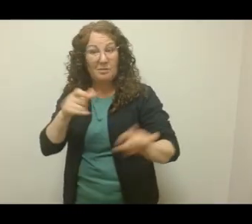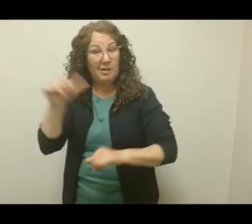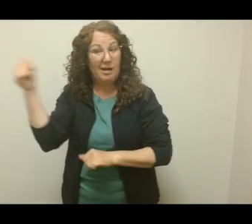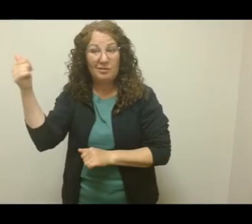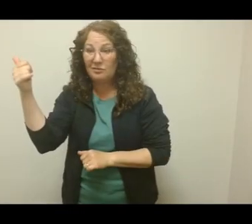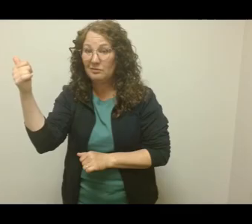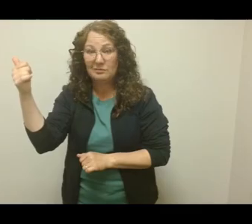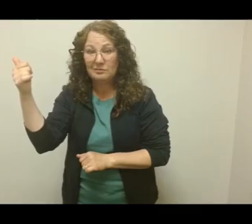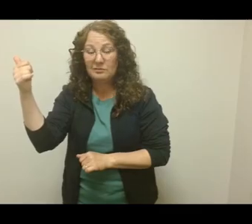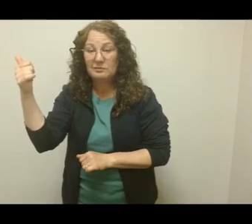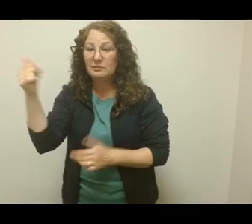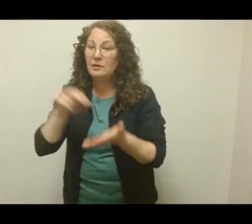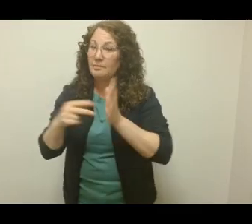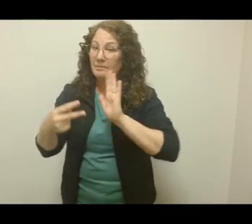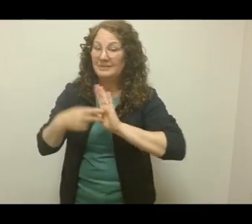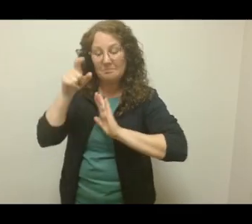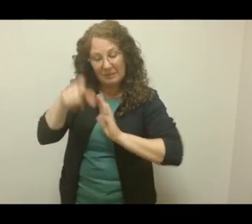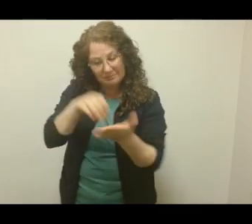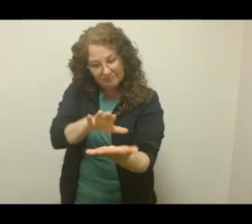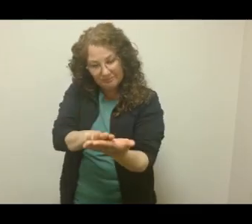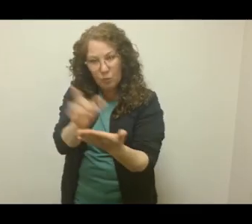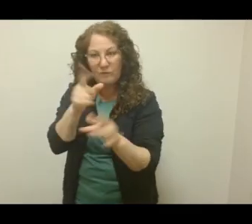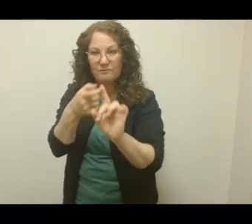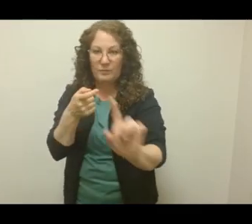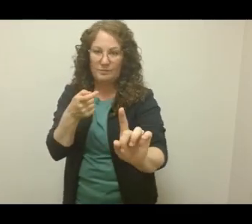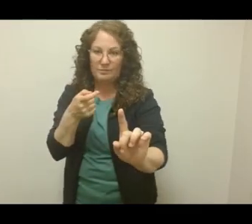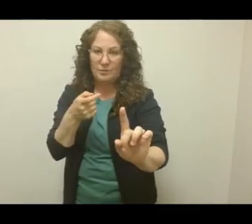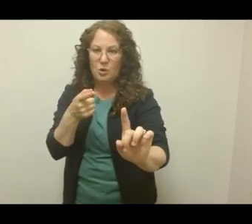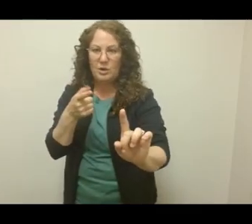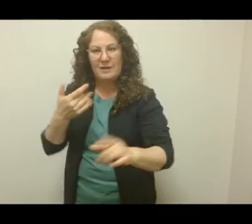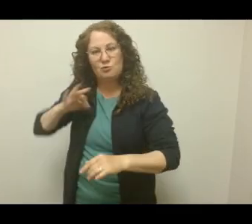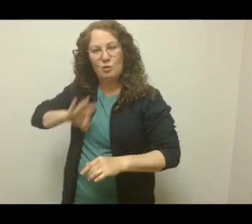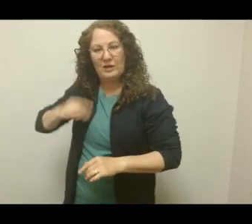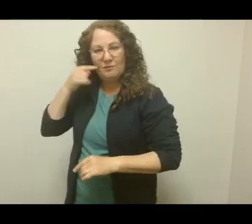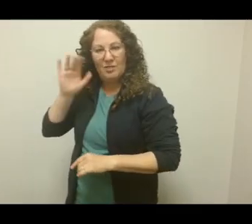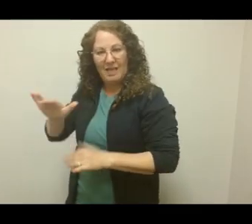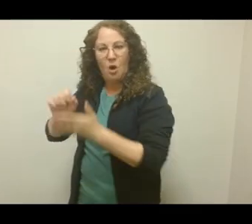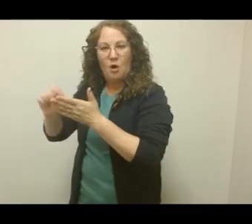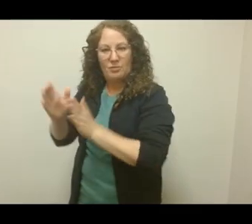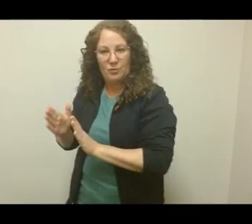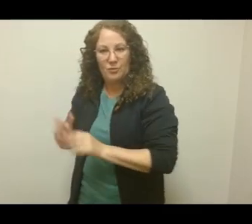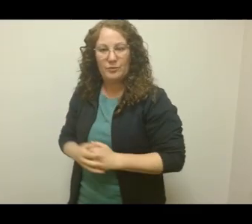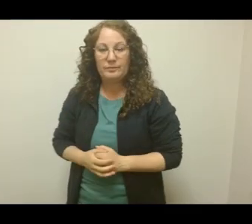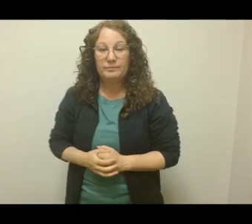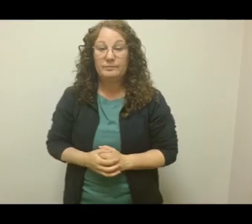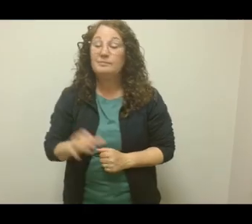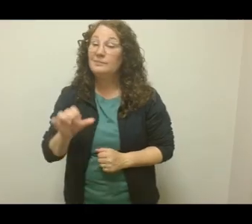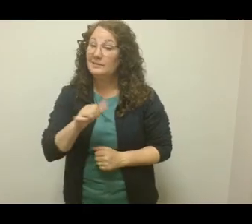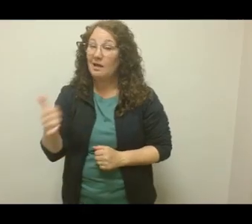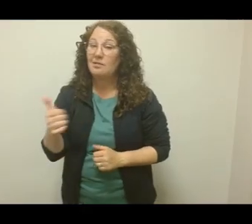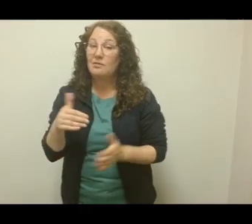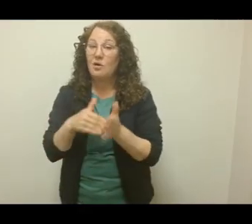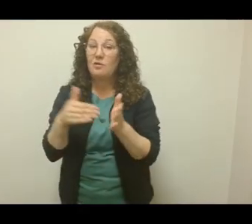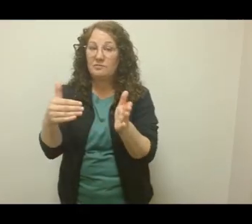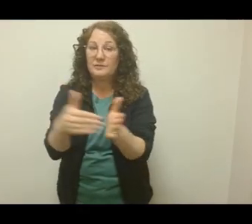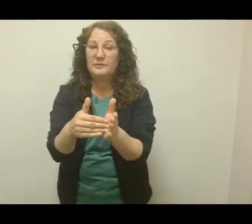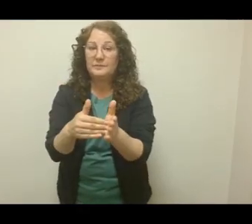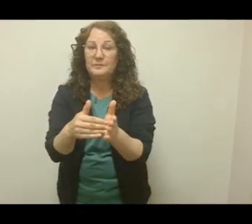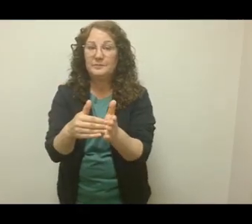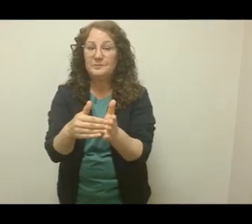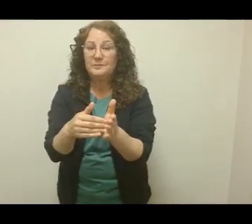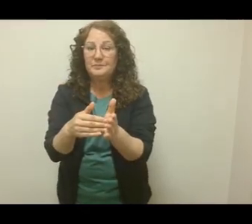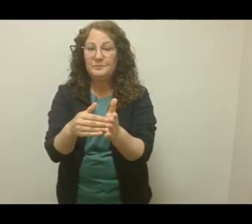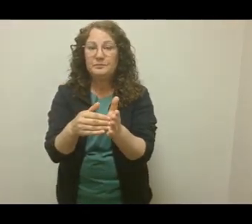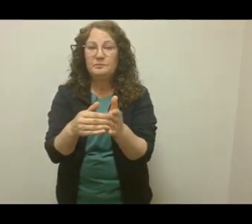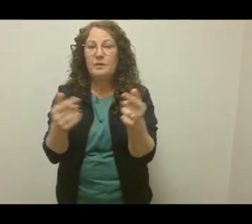source, so you've got to give credit to that author. Another really common unintentional act of